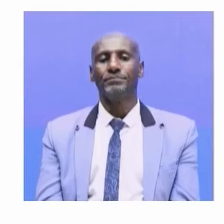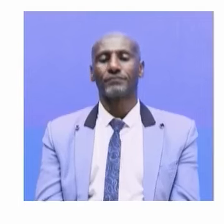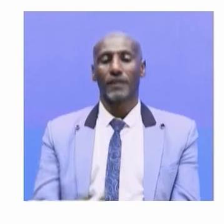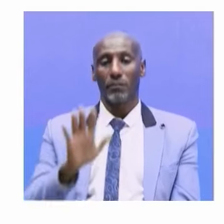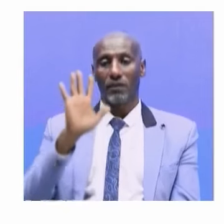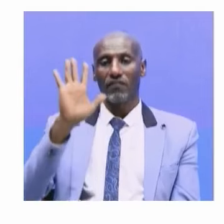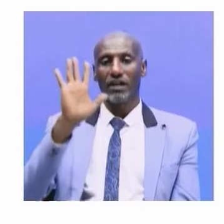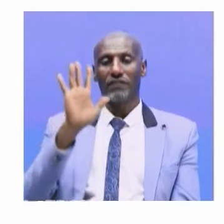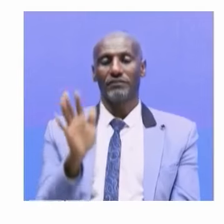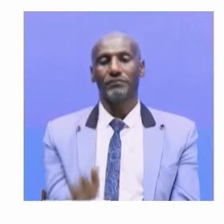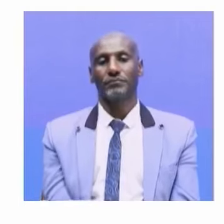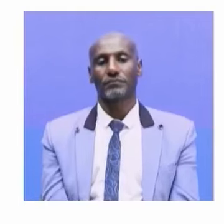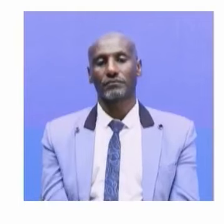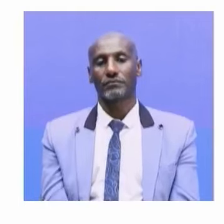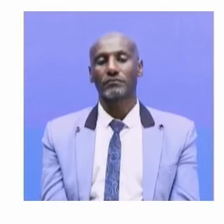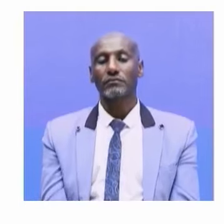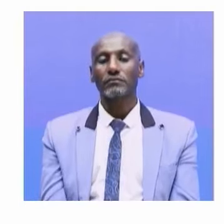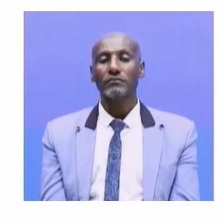5.